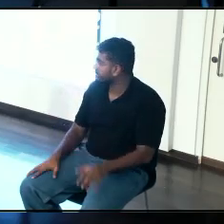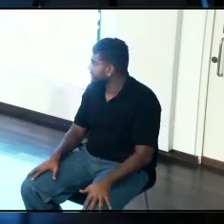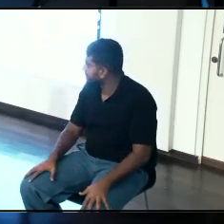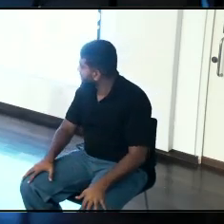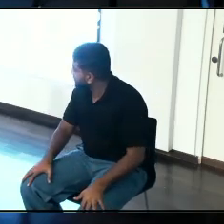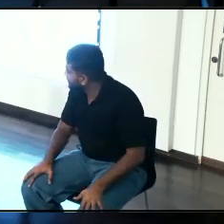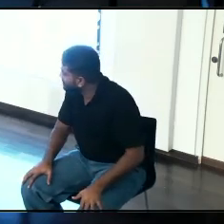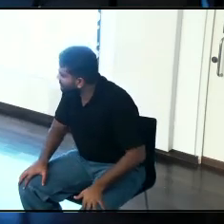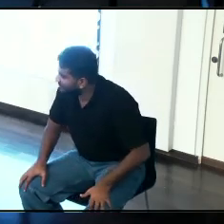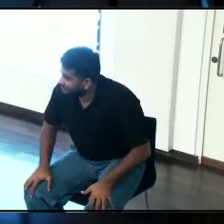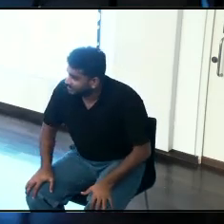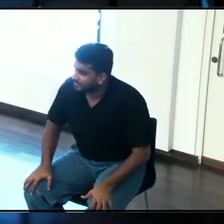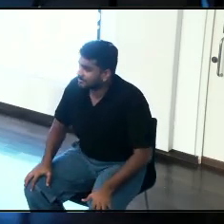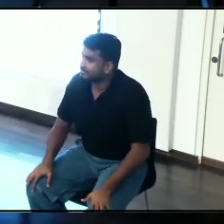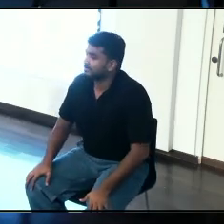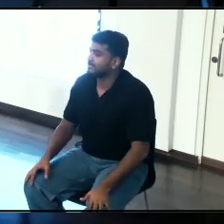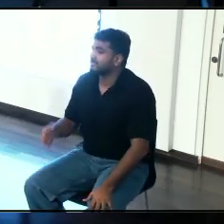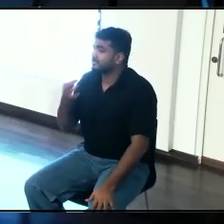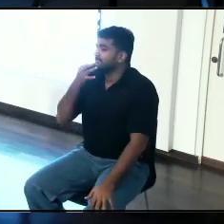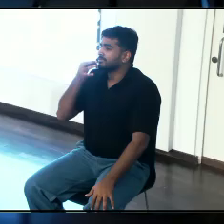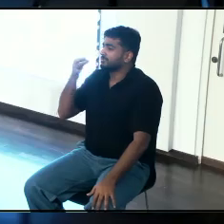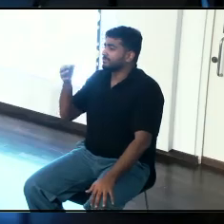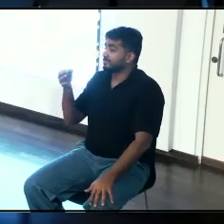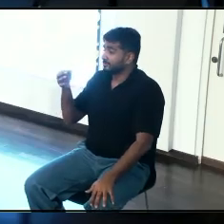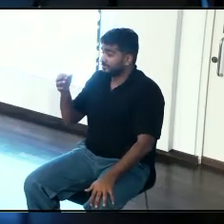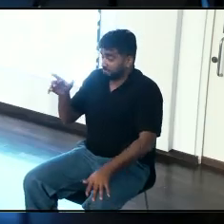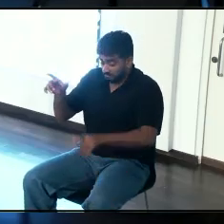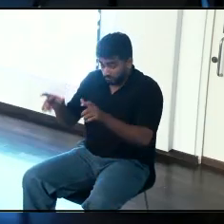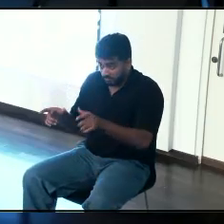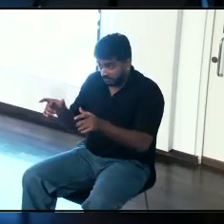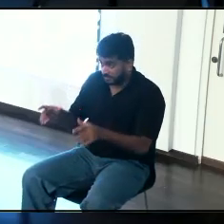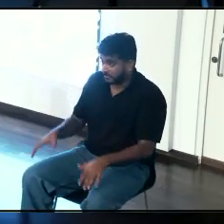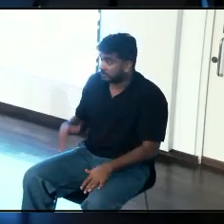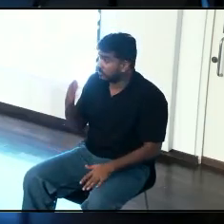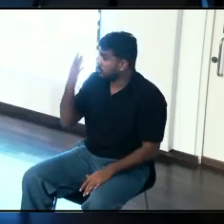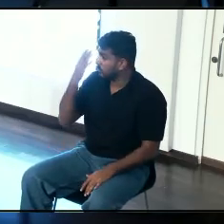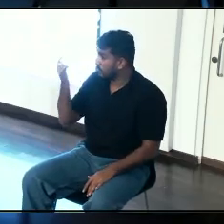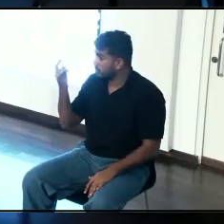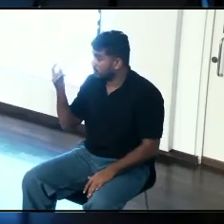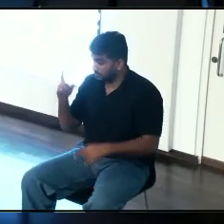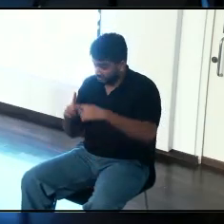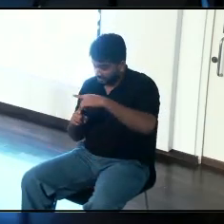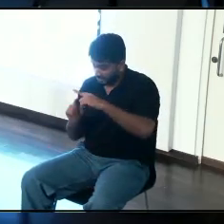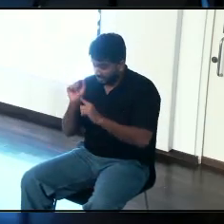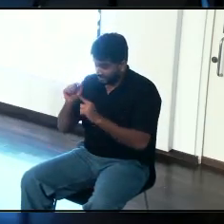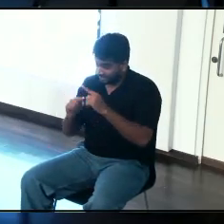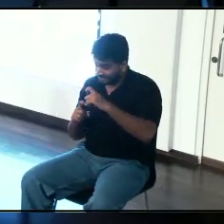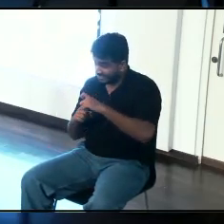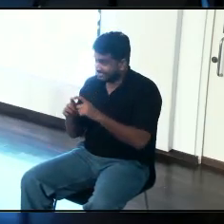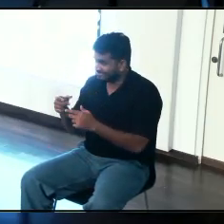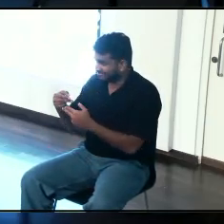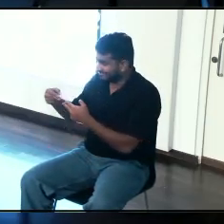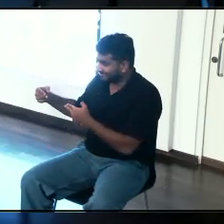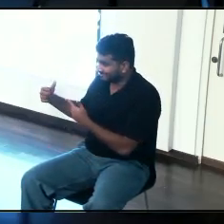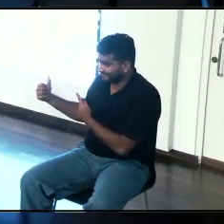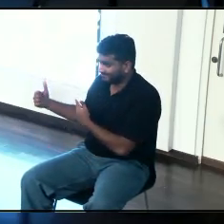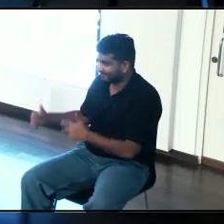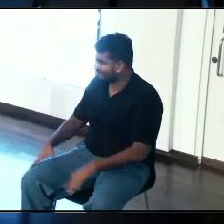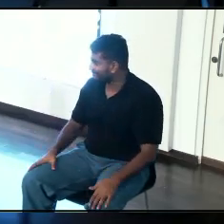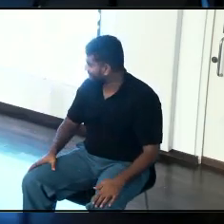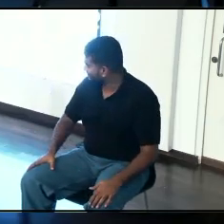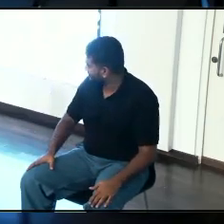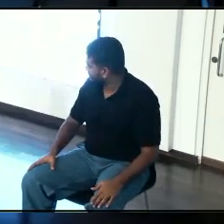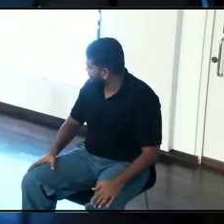focus. Yeah, the future is unclear and unknown, and which is why the title was debossed. Yeah. That's